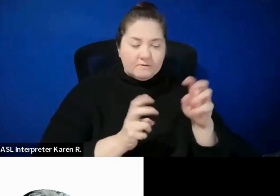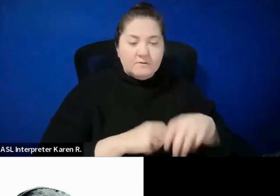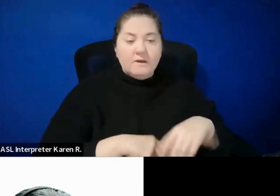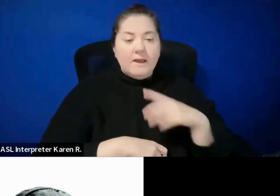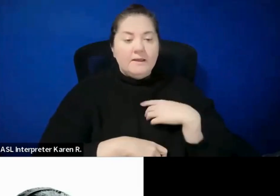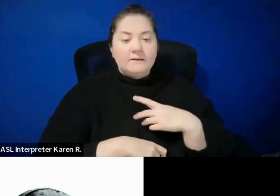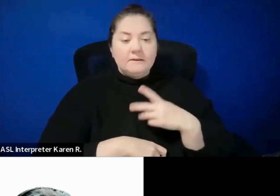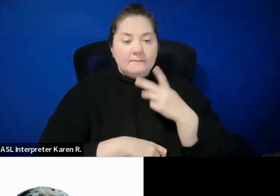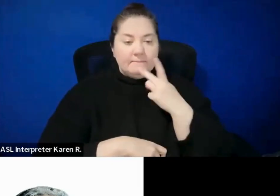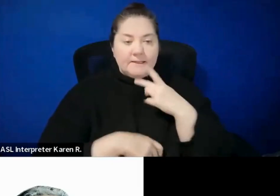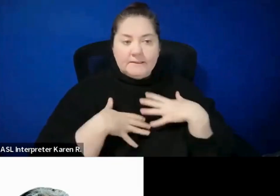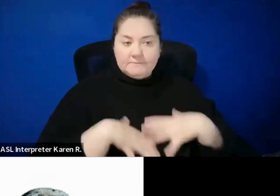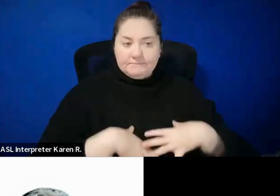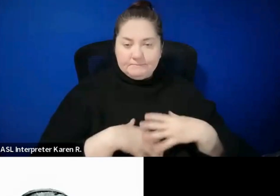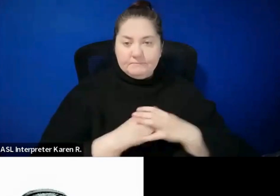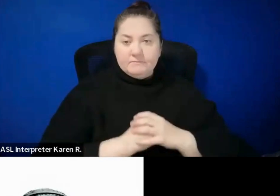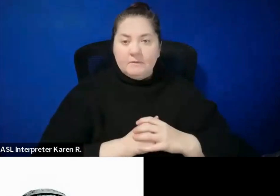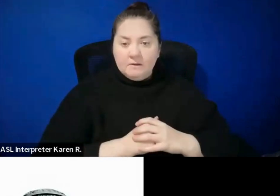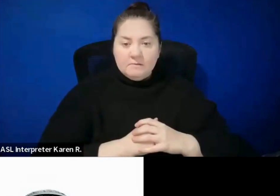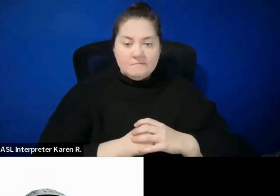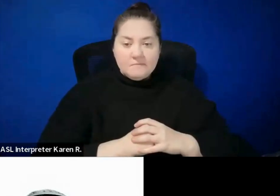top.